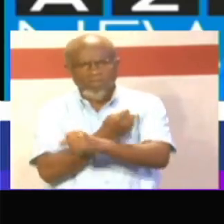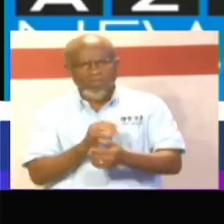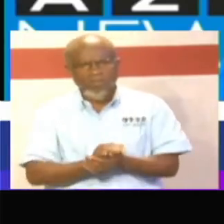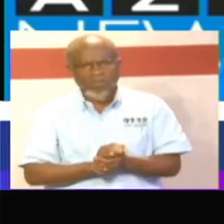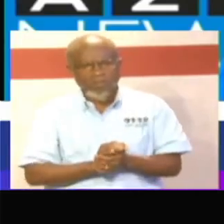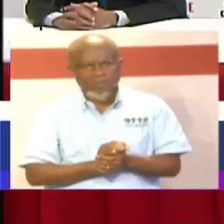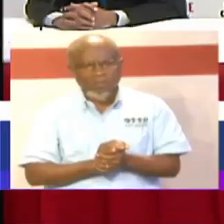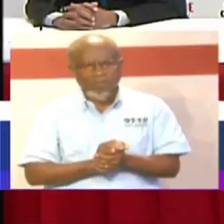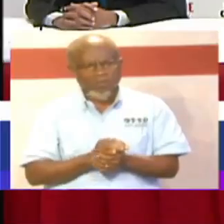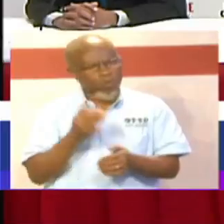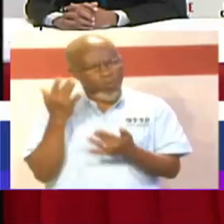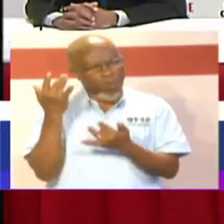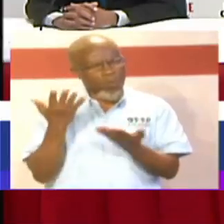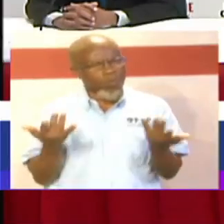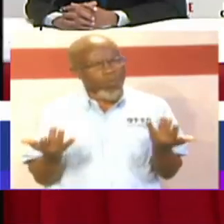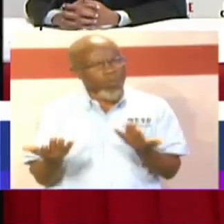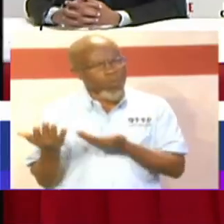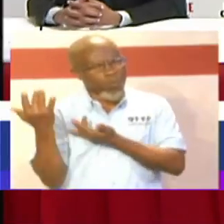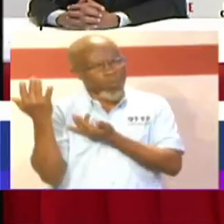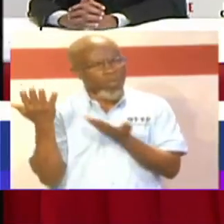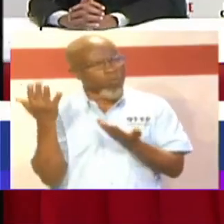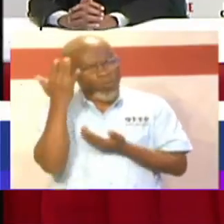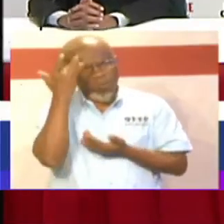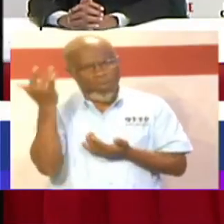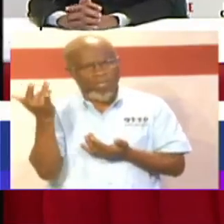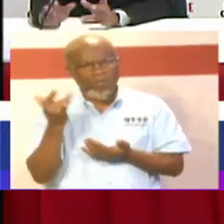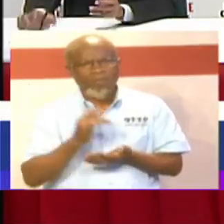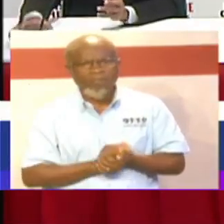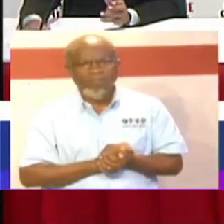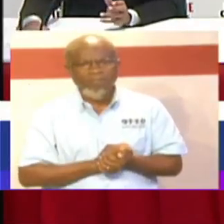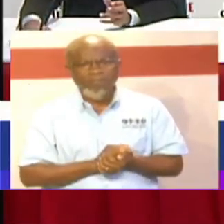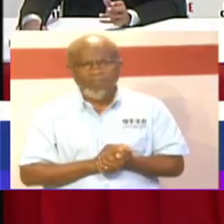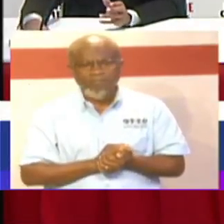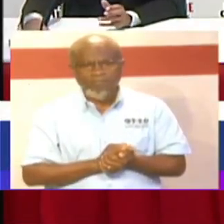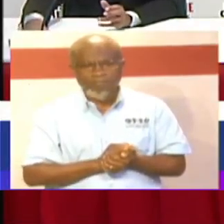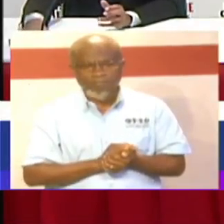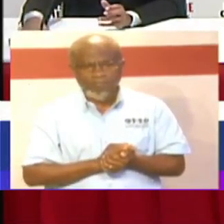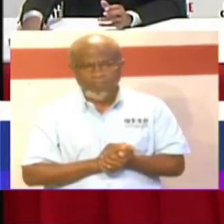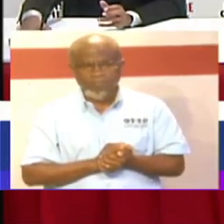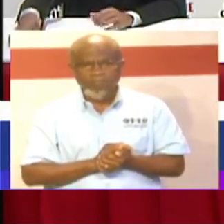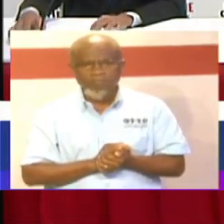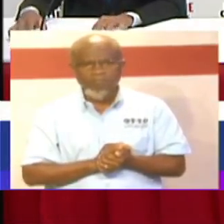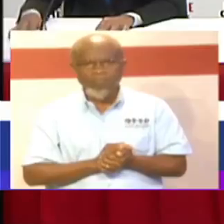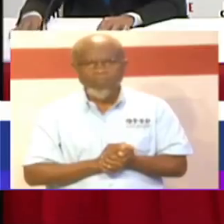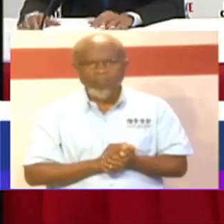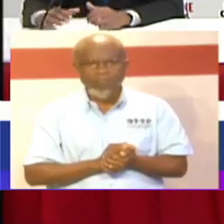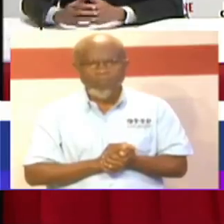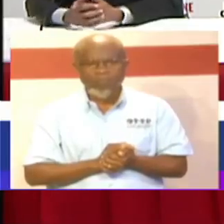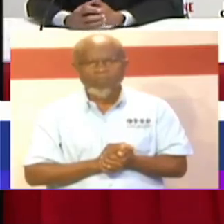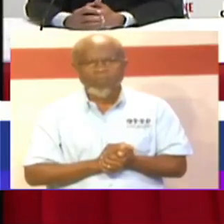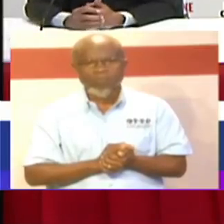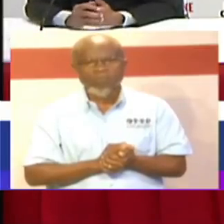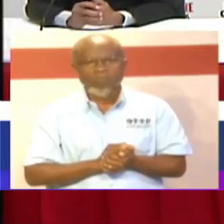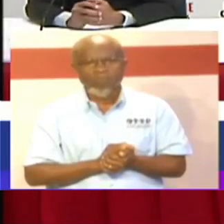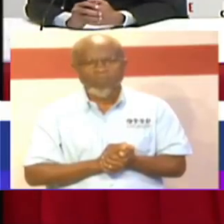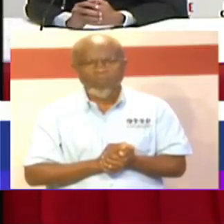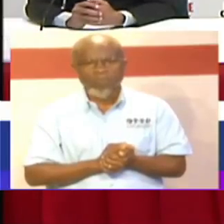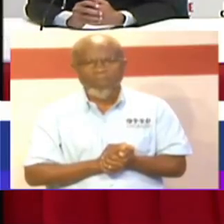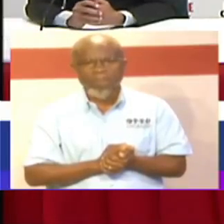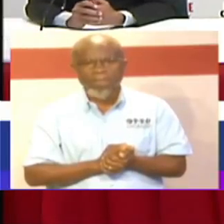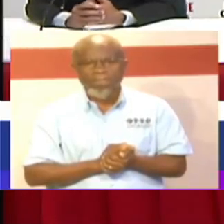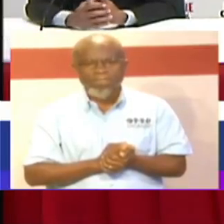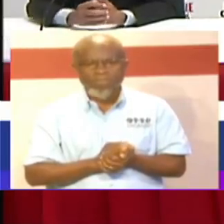Thank you. Thank you very much. Dr. Surjit Singh will take the first question and Dr. Richards will take the second.